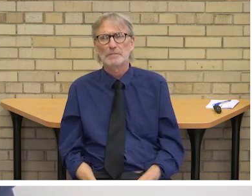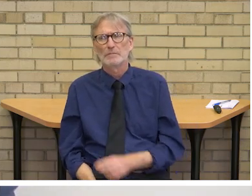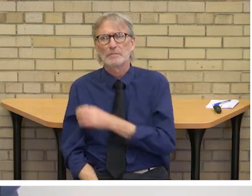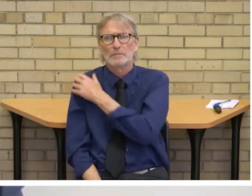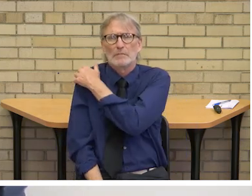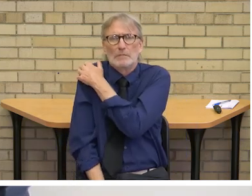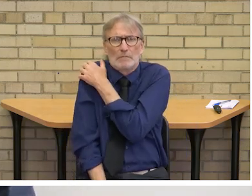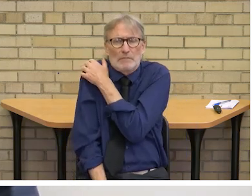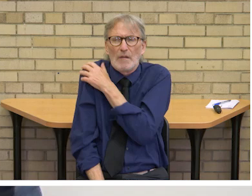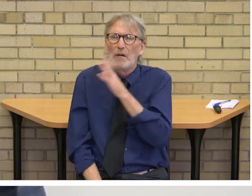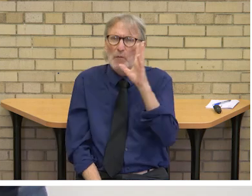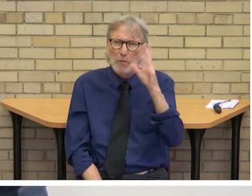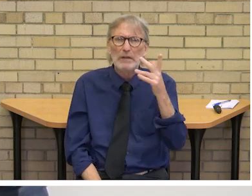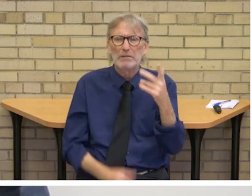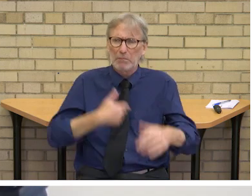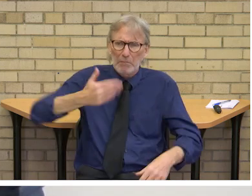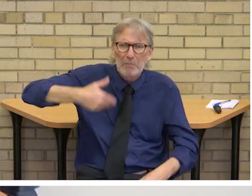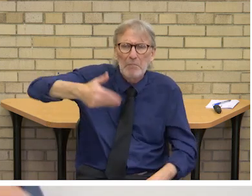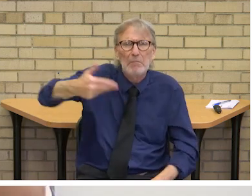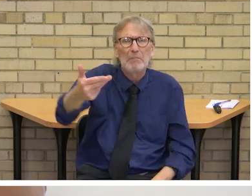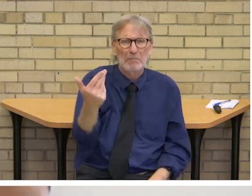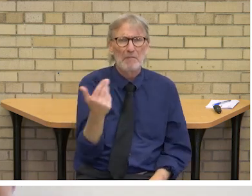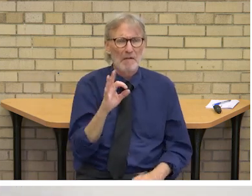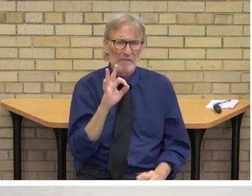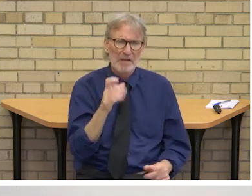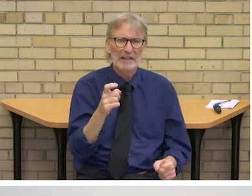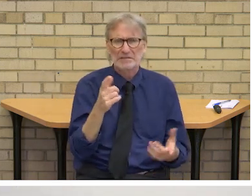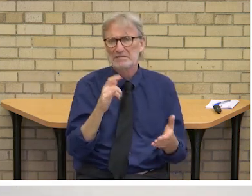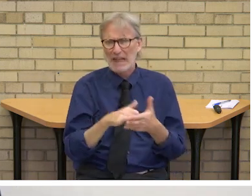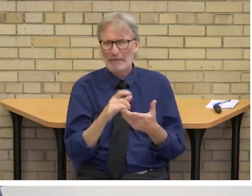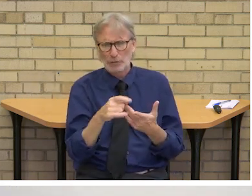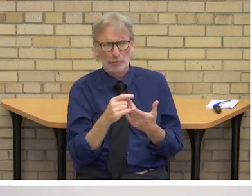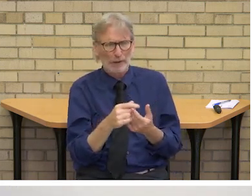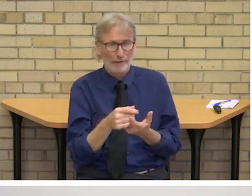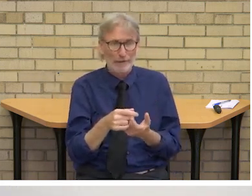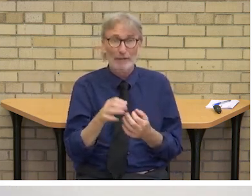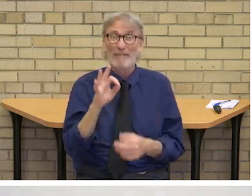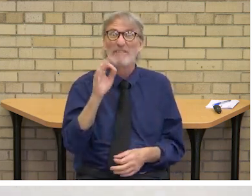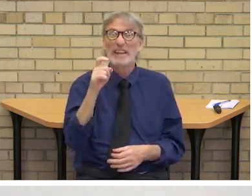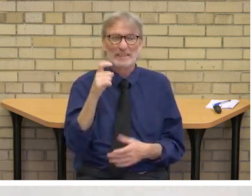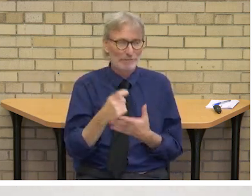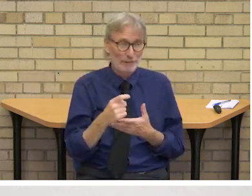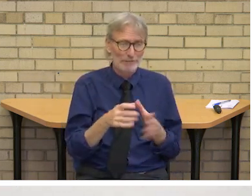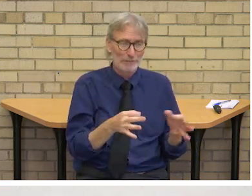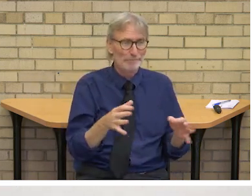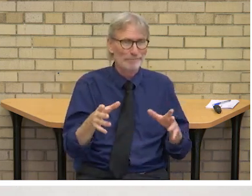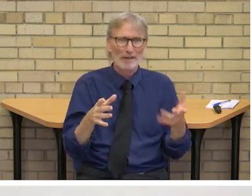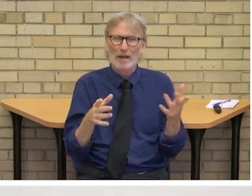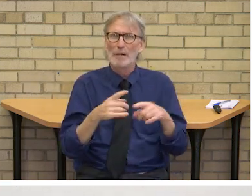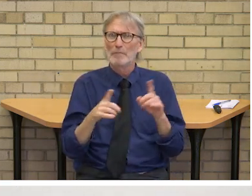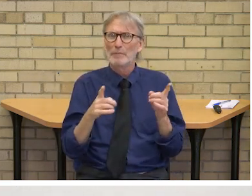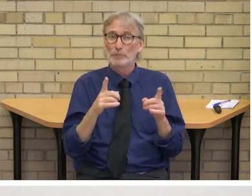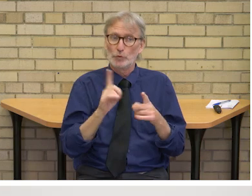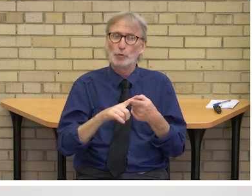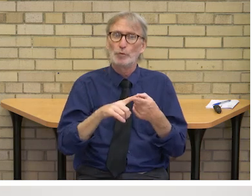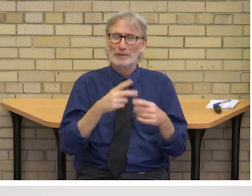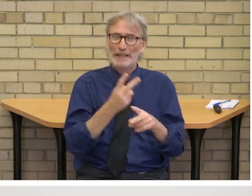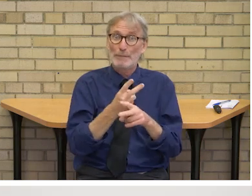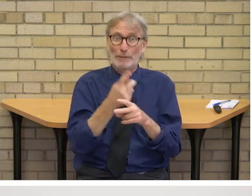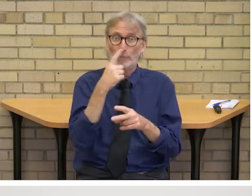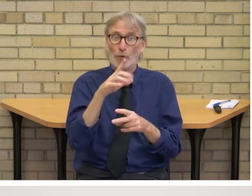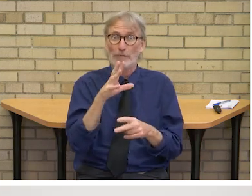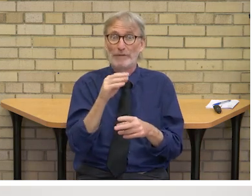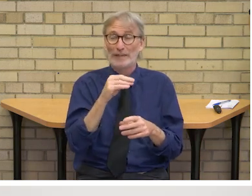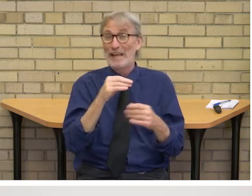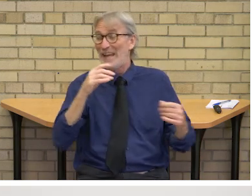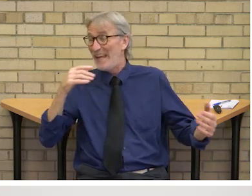There will be minor maintenance work needed before that. That's routine. You got to keep up the little stuff to make sure you get that life out of it. You know, even if you